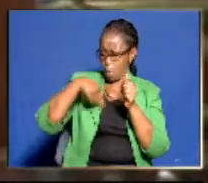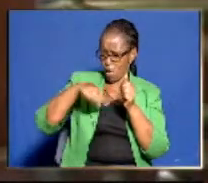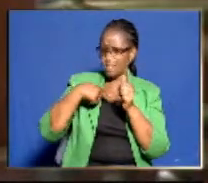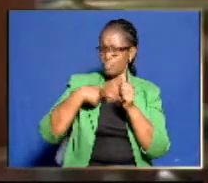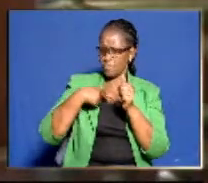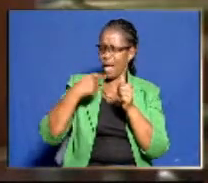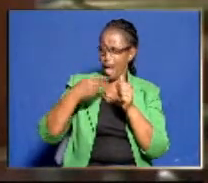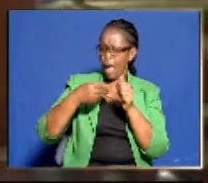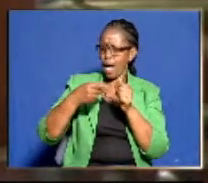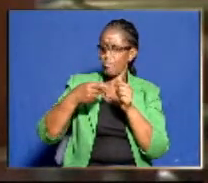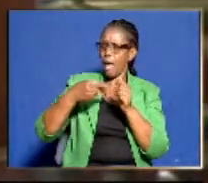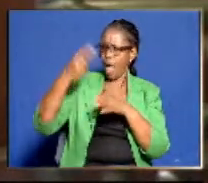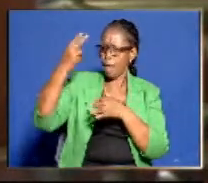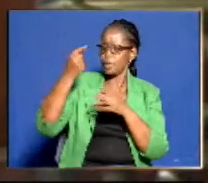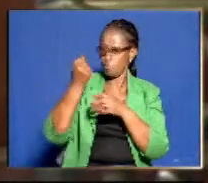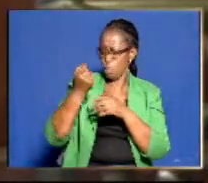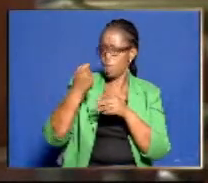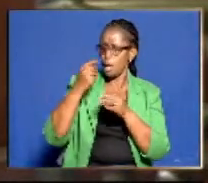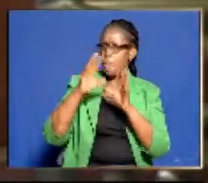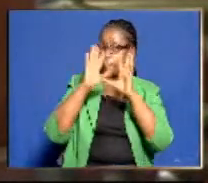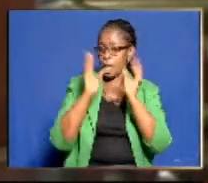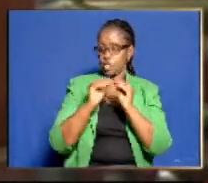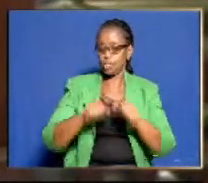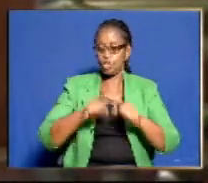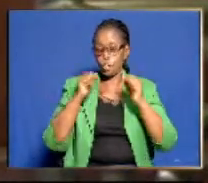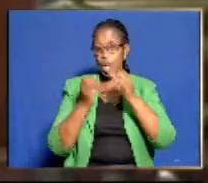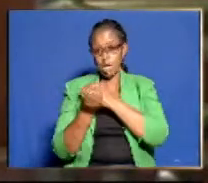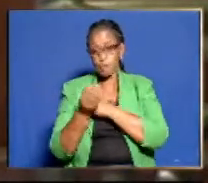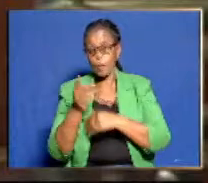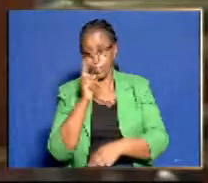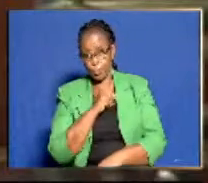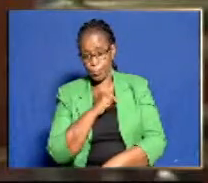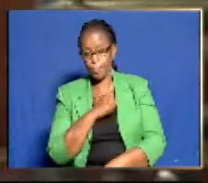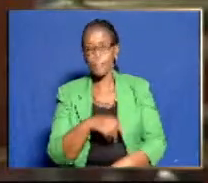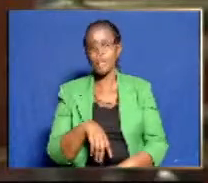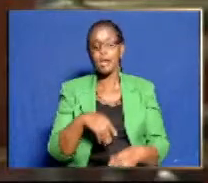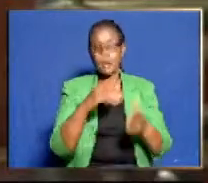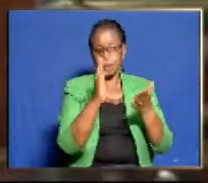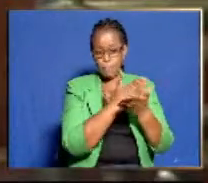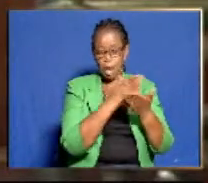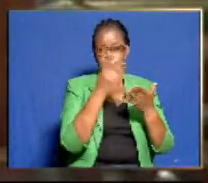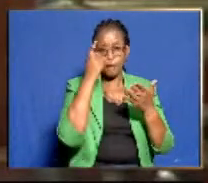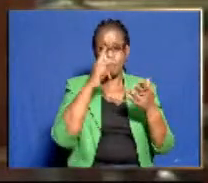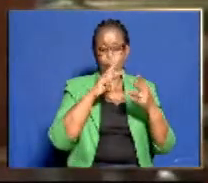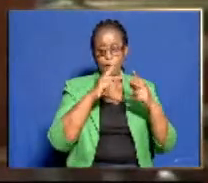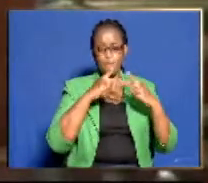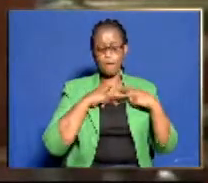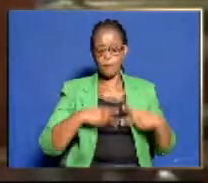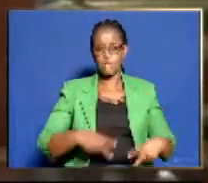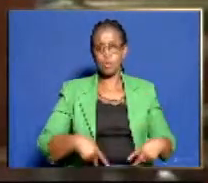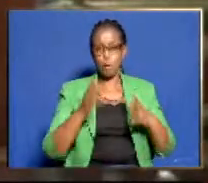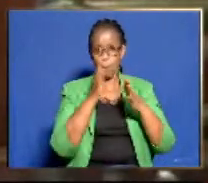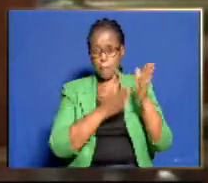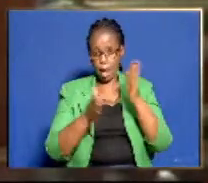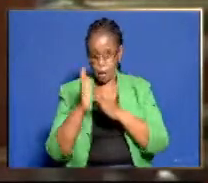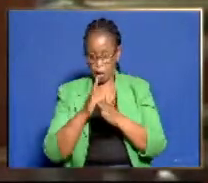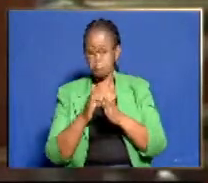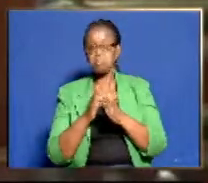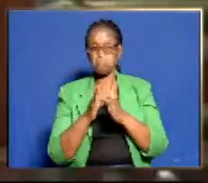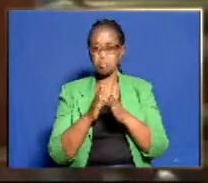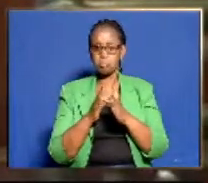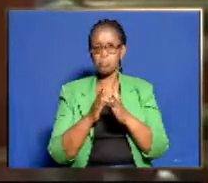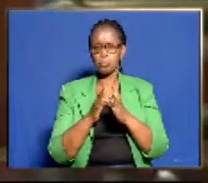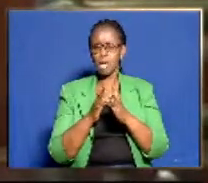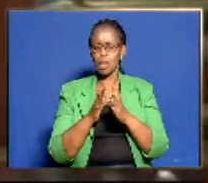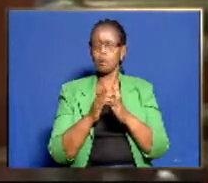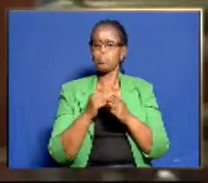been clearly explained by the budget chairman. The State Department of Physical Planning, Mr. Speaker, continues to operate on